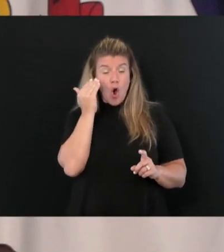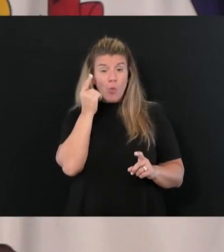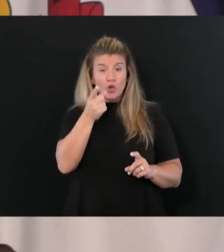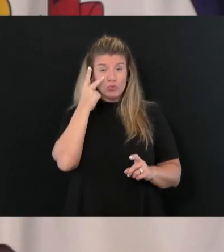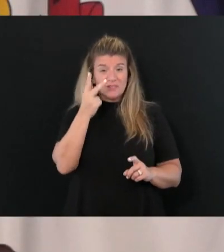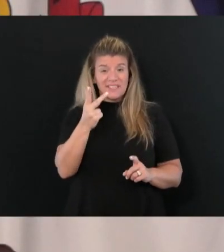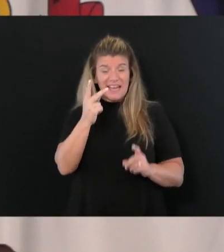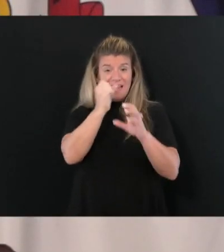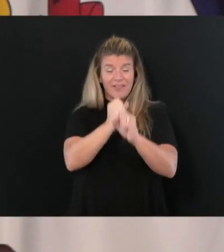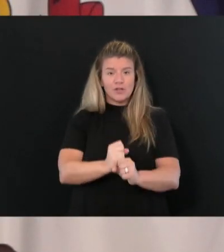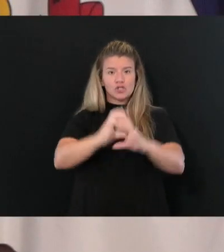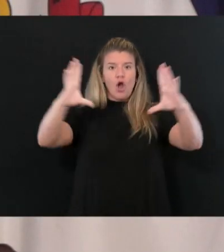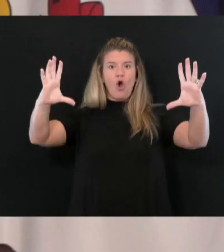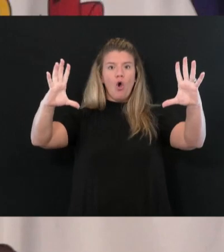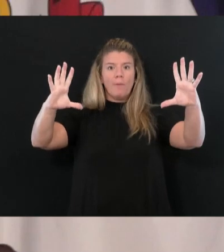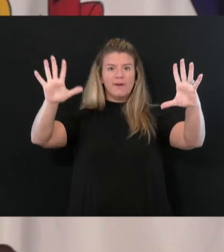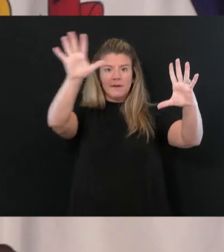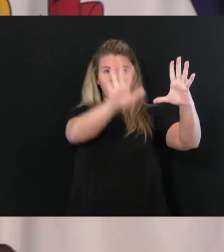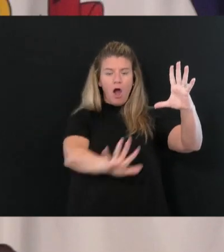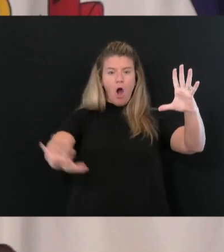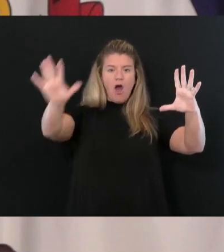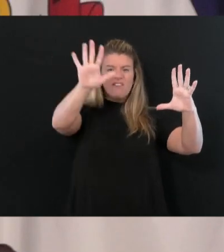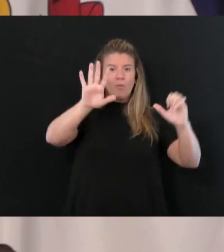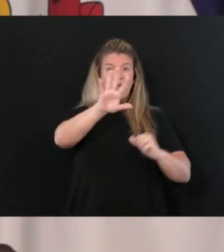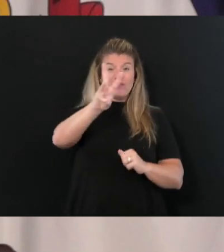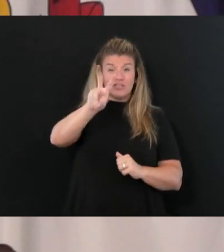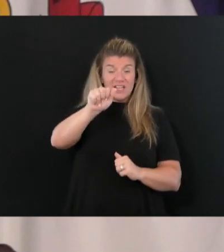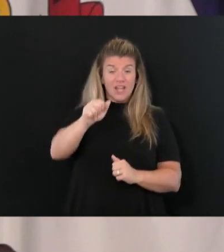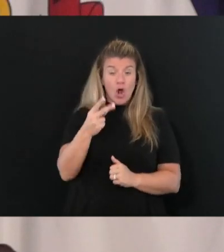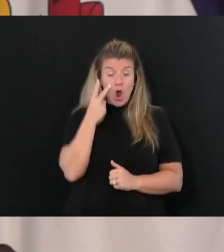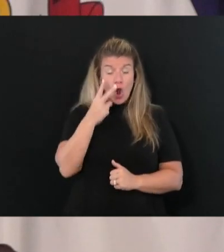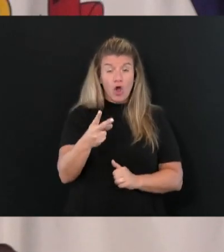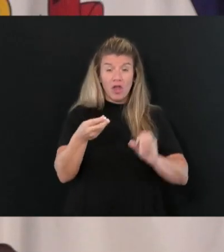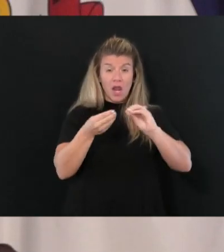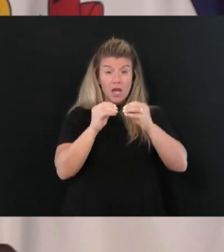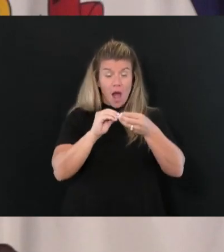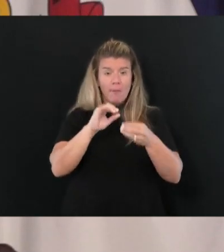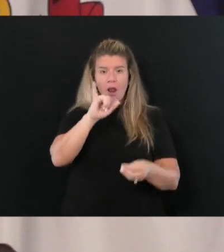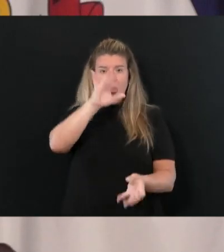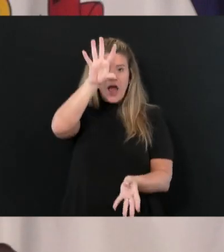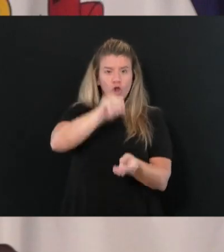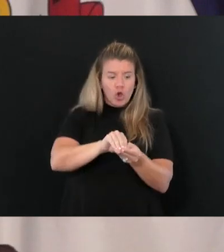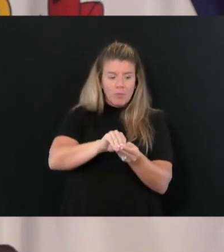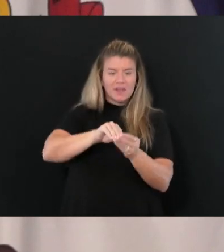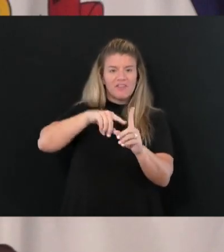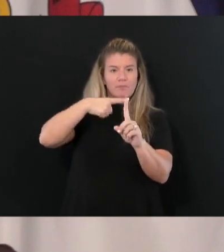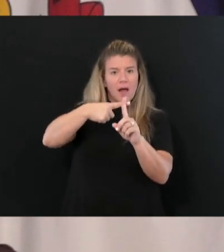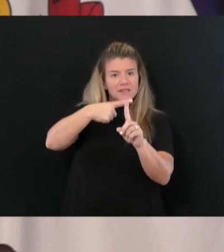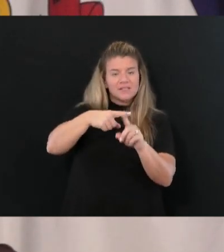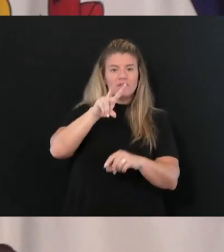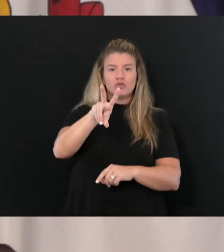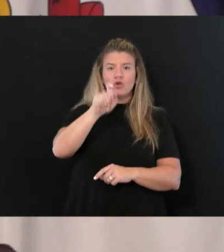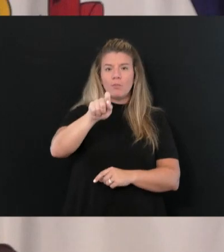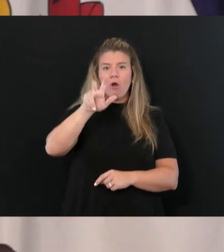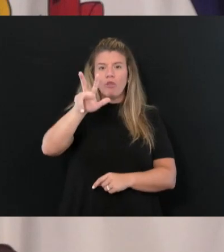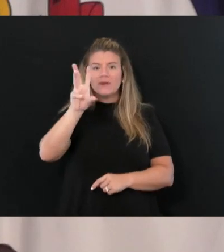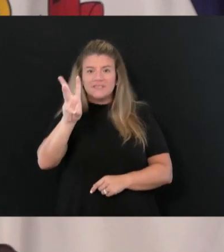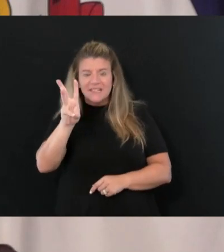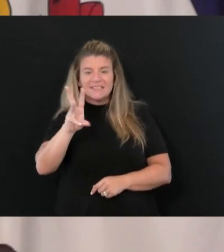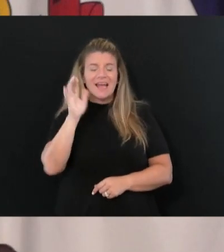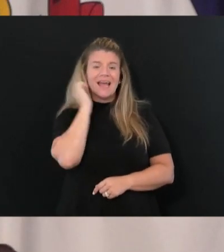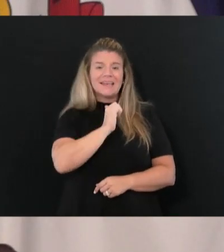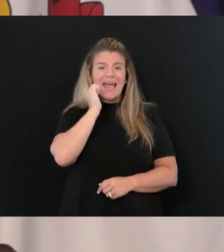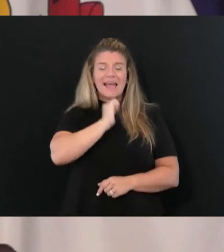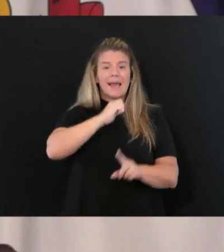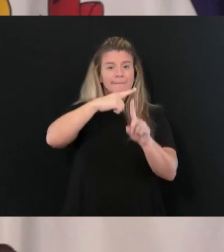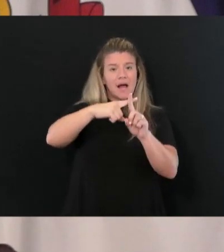scope of where we are in West Virginia, looking at numbers like cumulative positives of 2.36 or daily